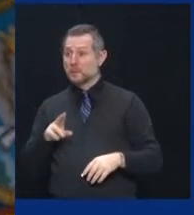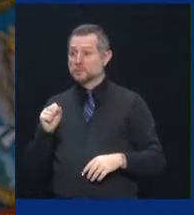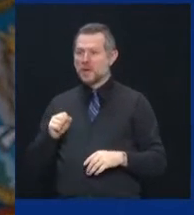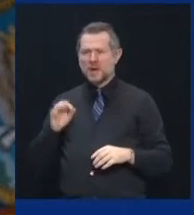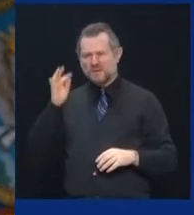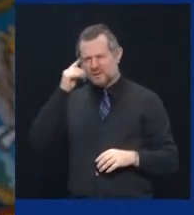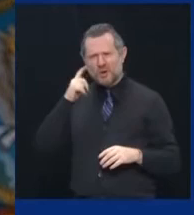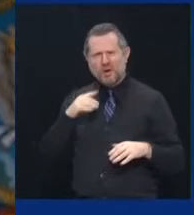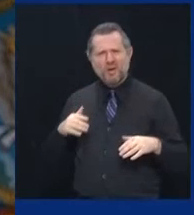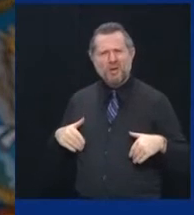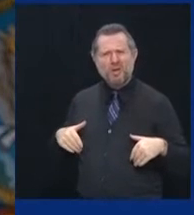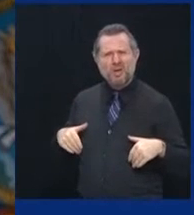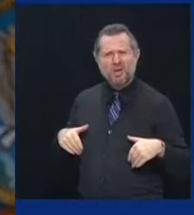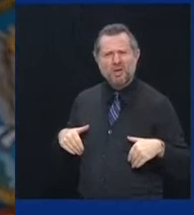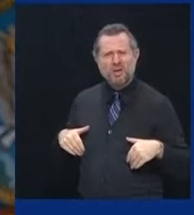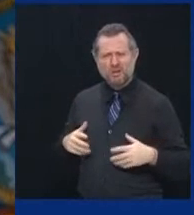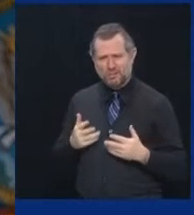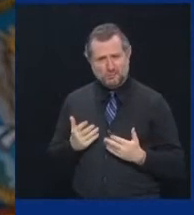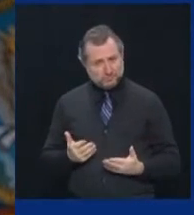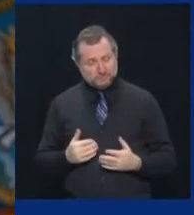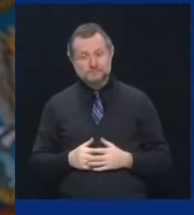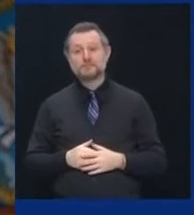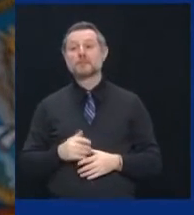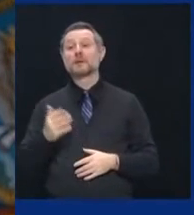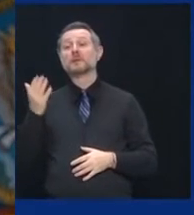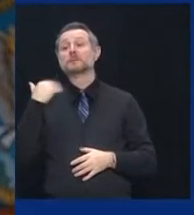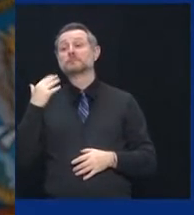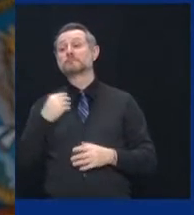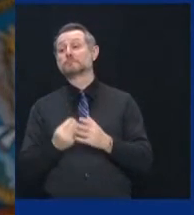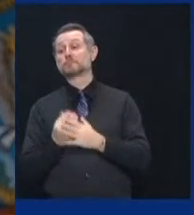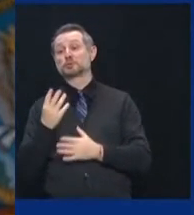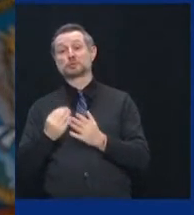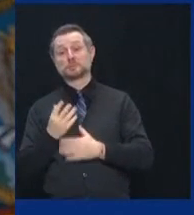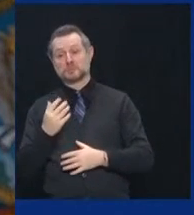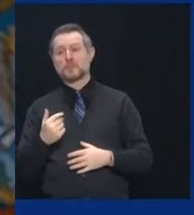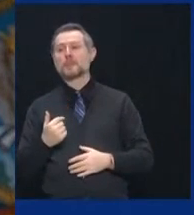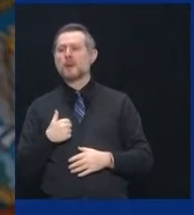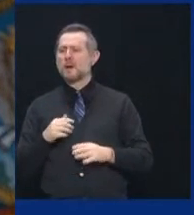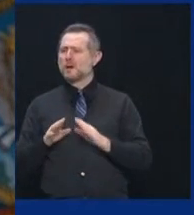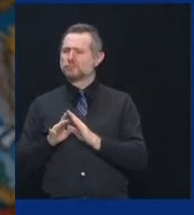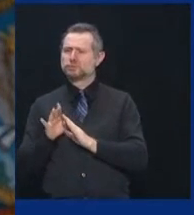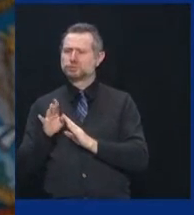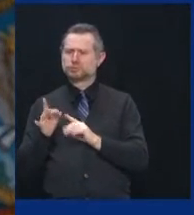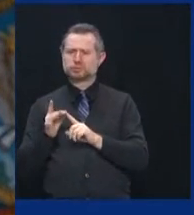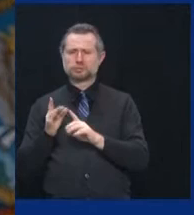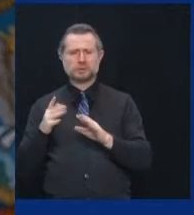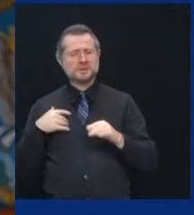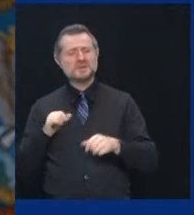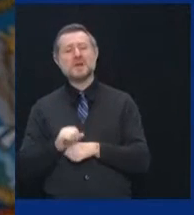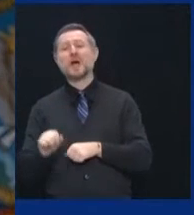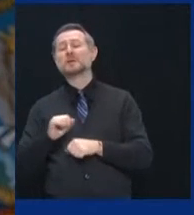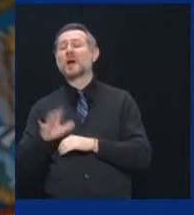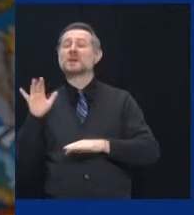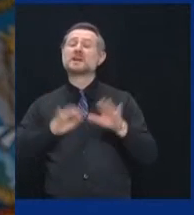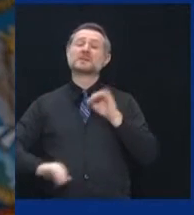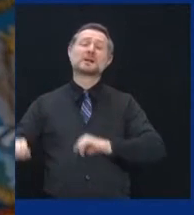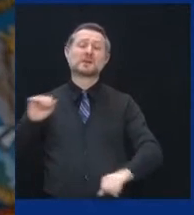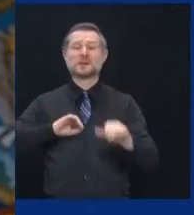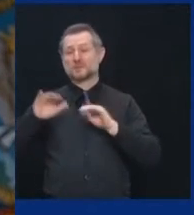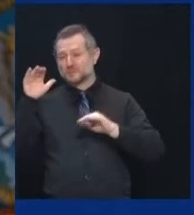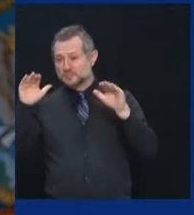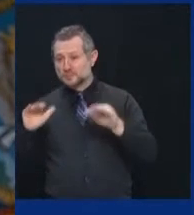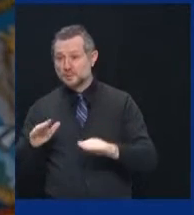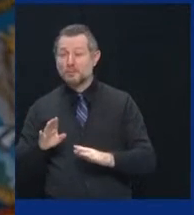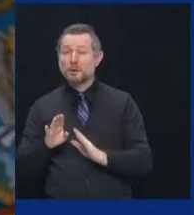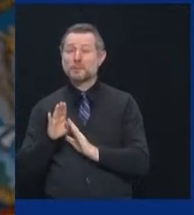Yorkers were called on to flatten the curve created by federal failure. New Yorkers cannot now be asked to pay